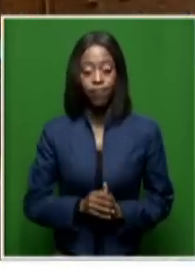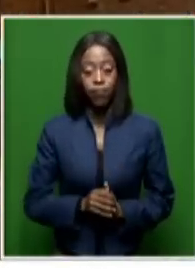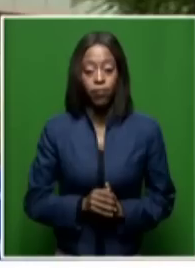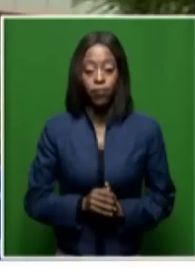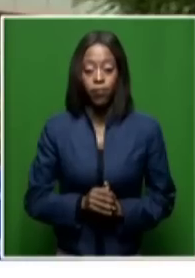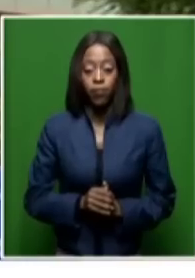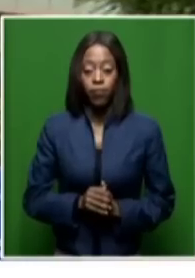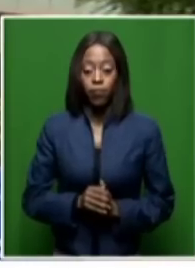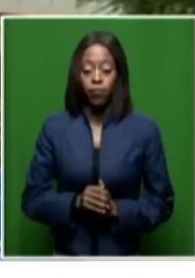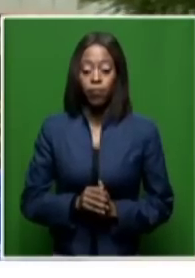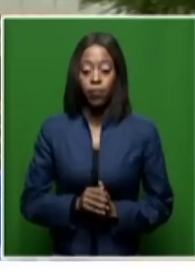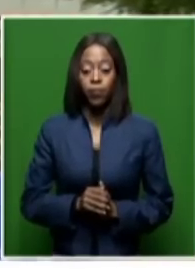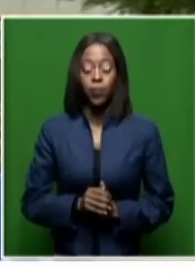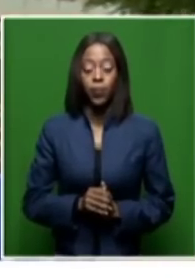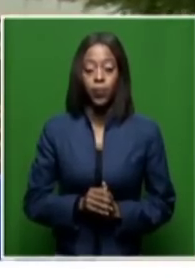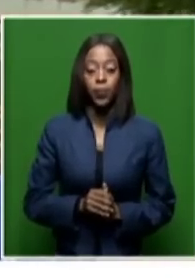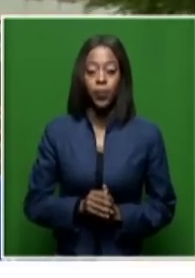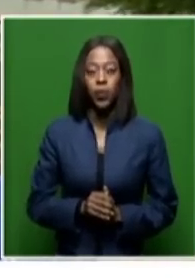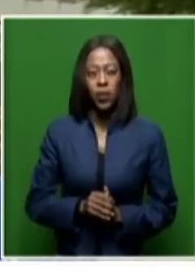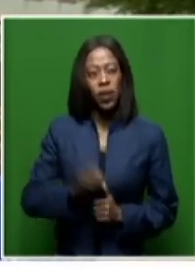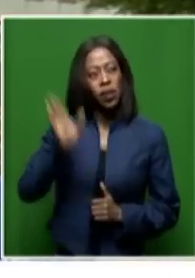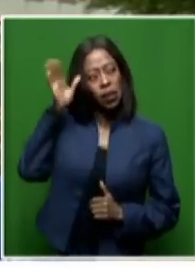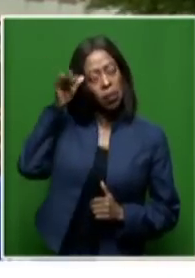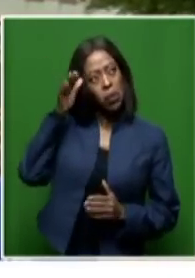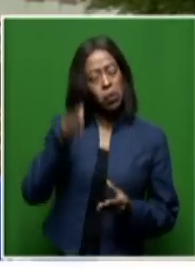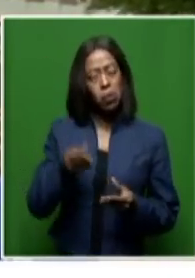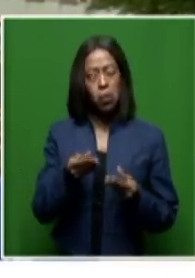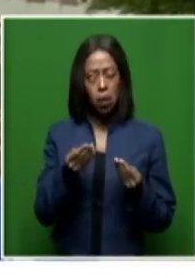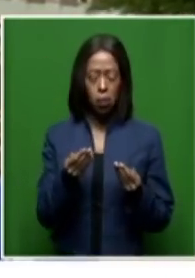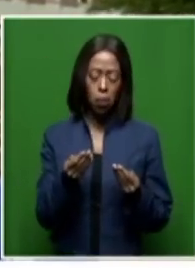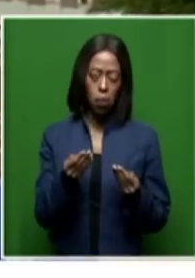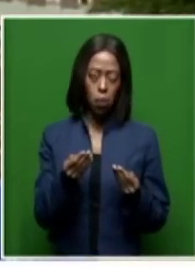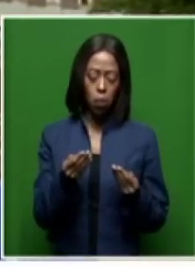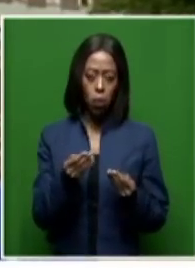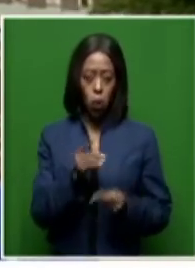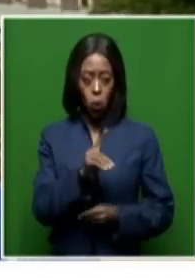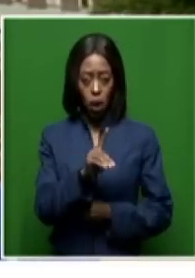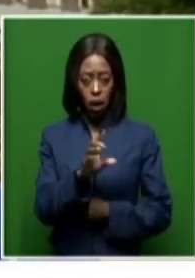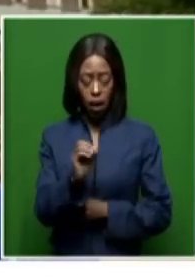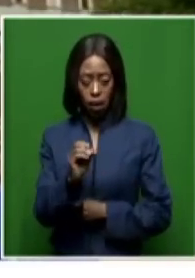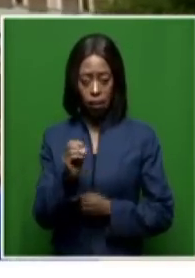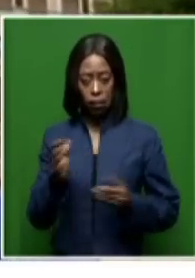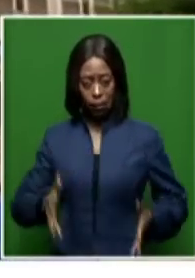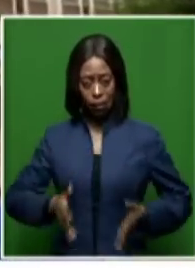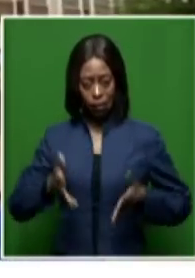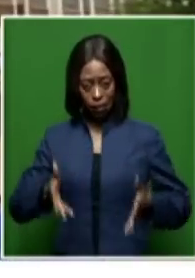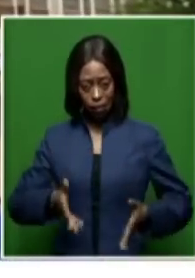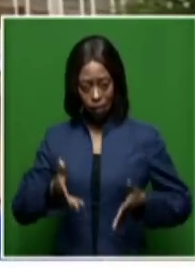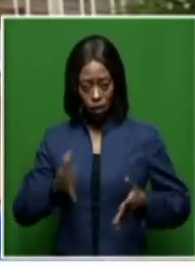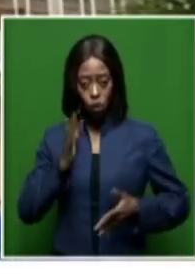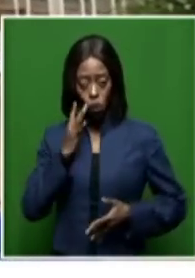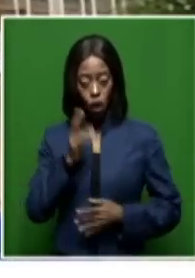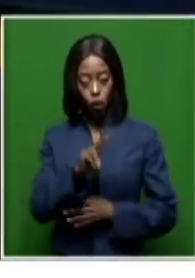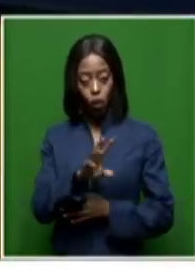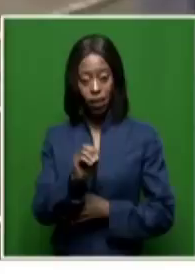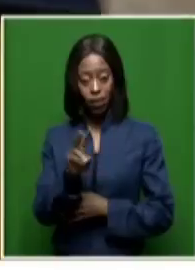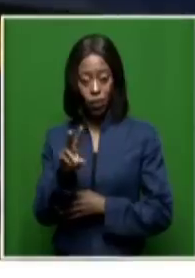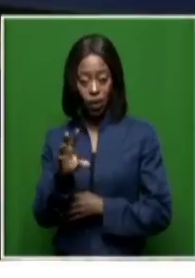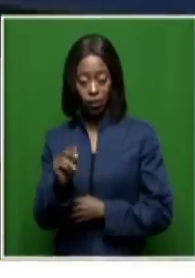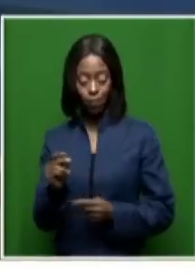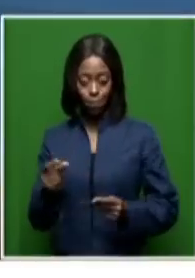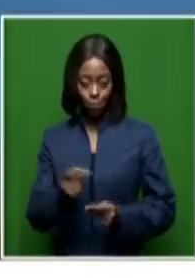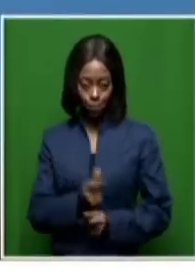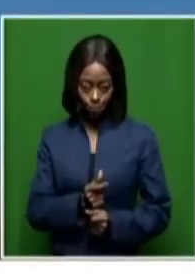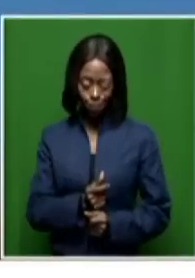And we're supposed to have our 100th train set in 2020.